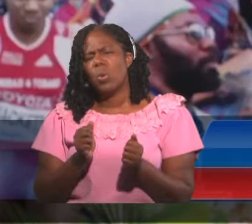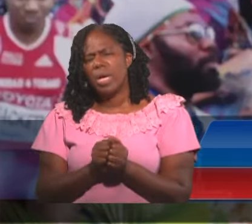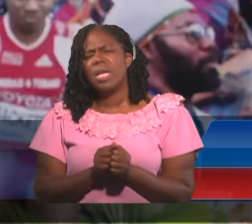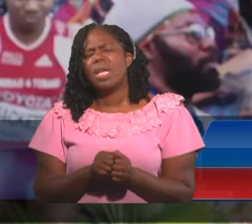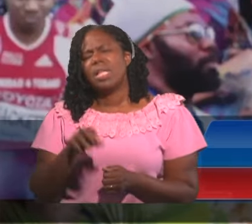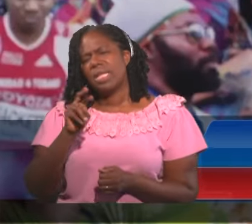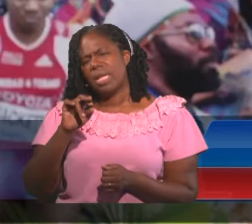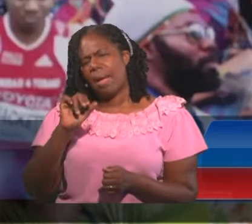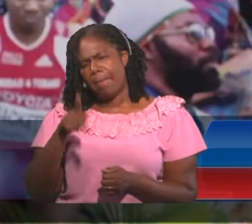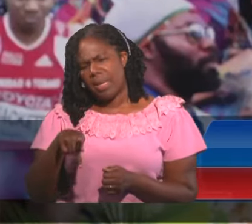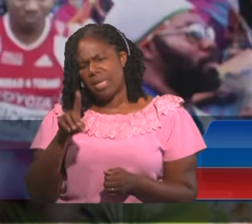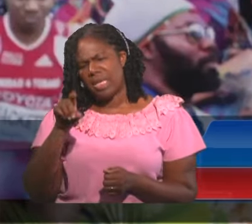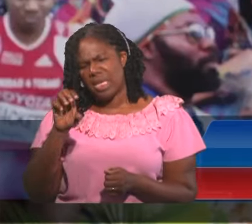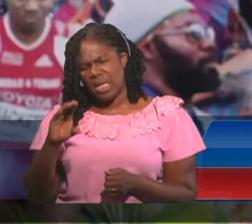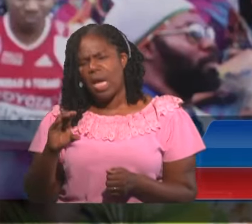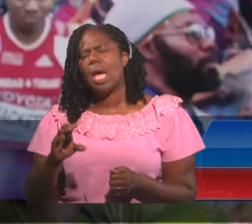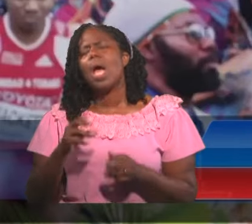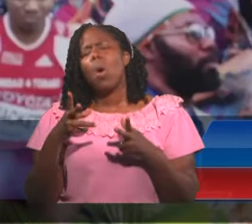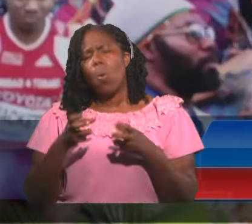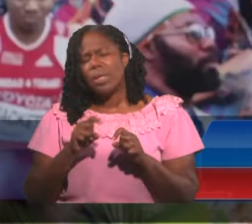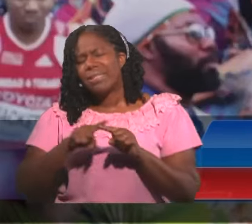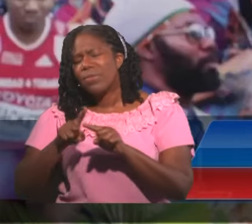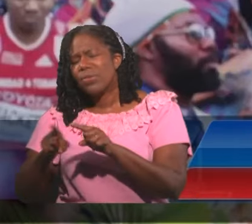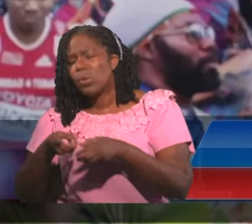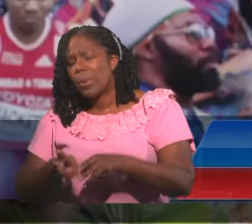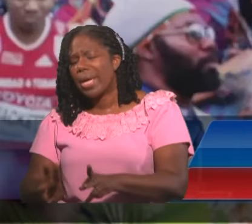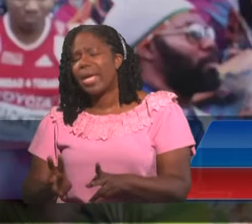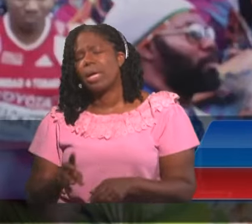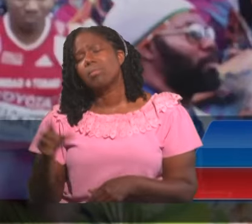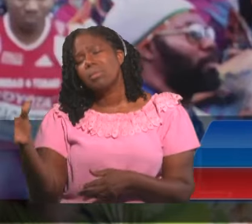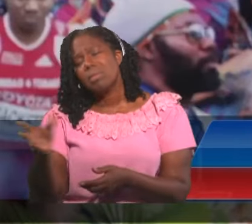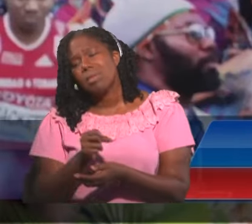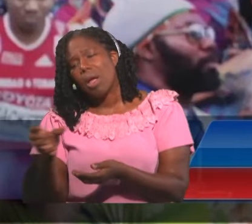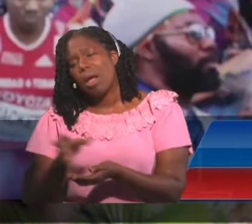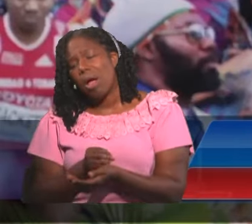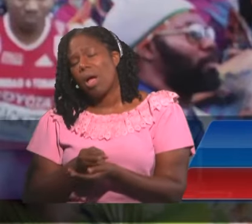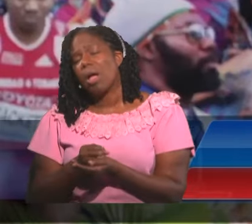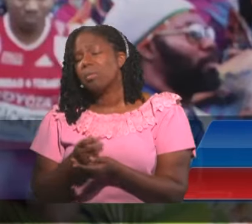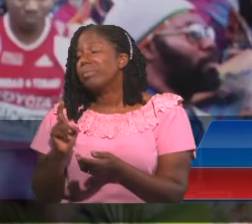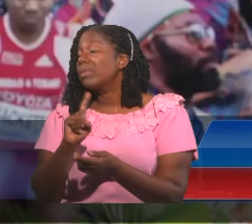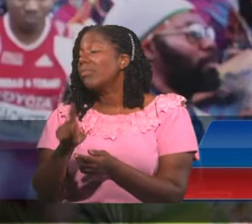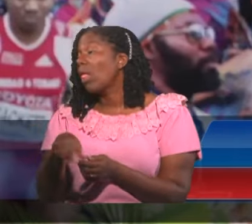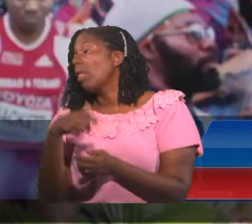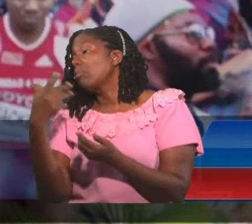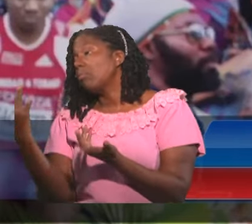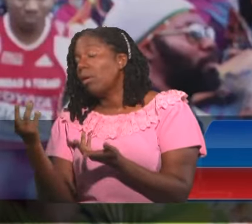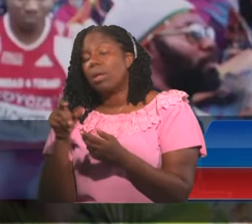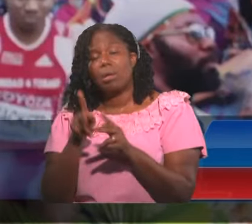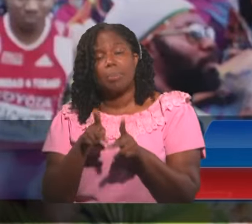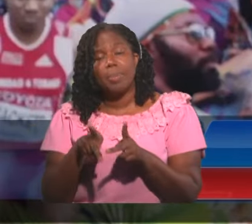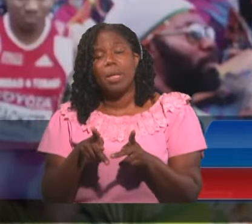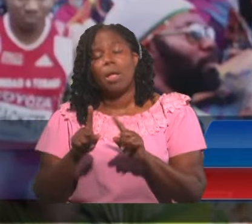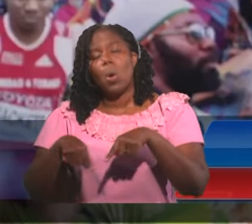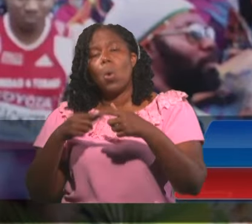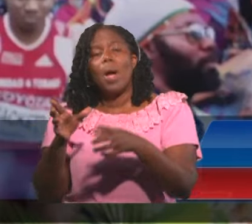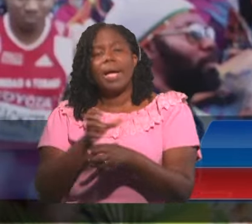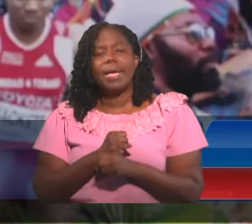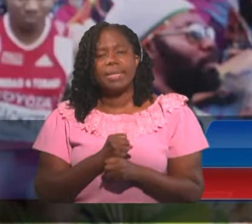mechanism, because again, it is really affecting our clients and our patients on the ground, and we